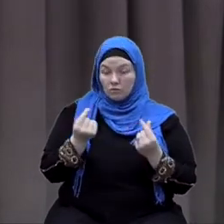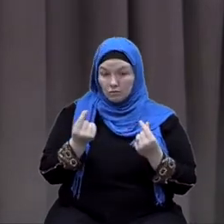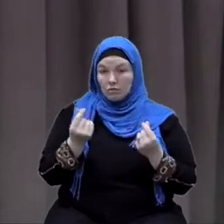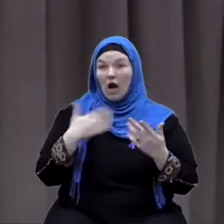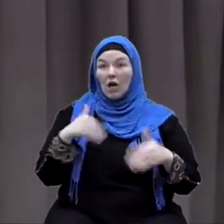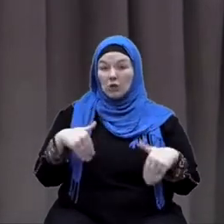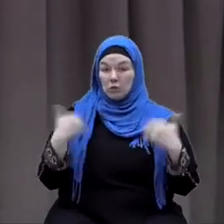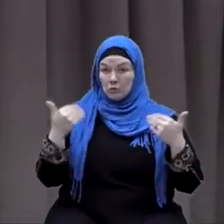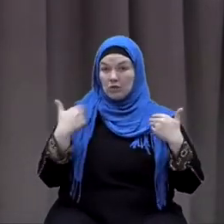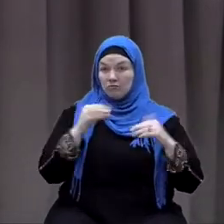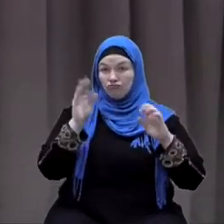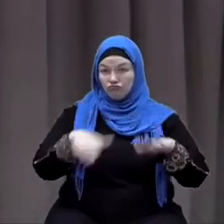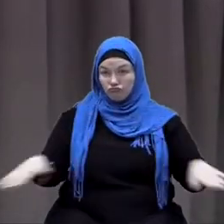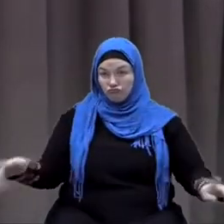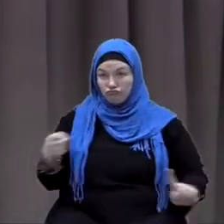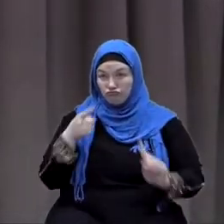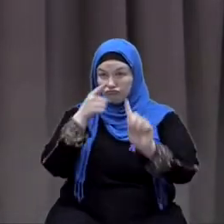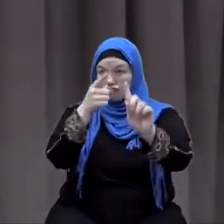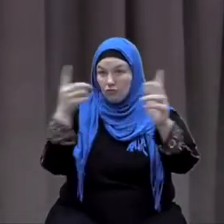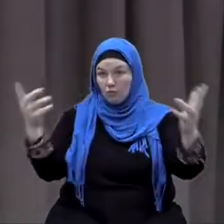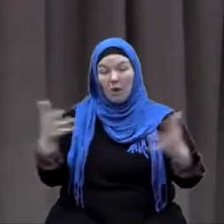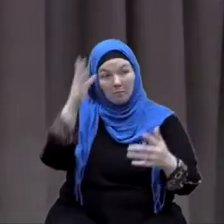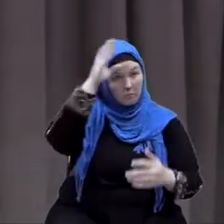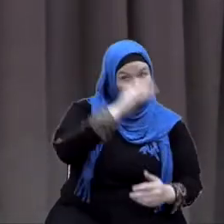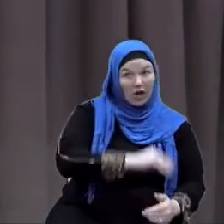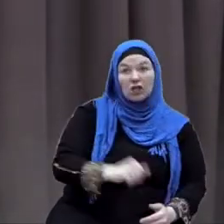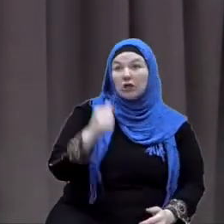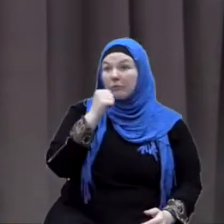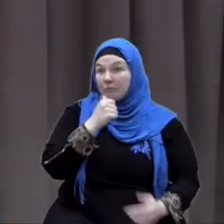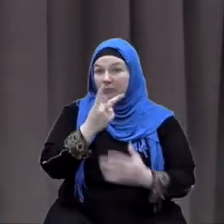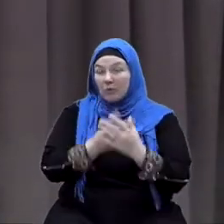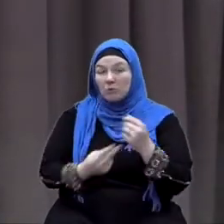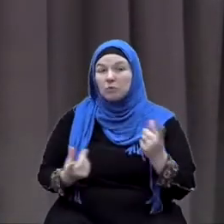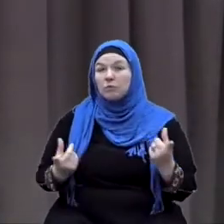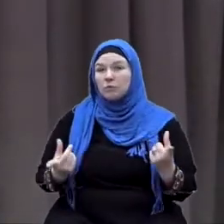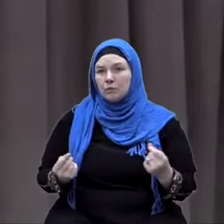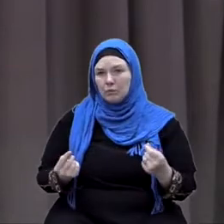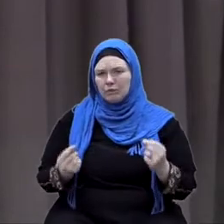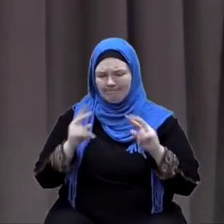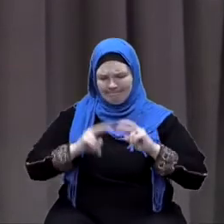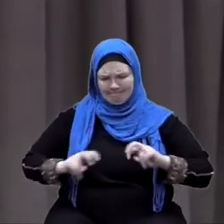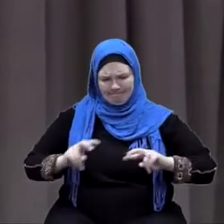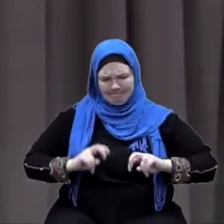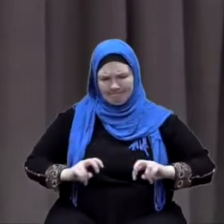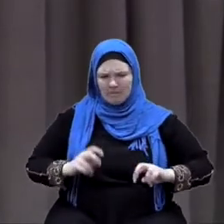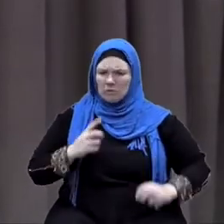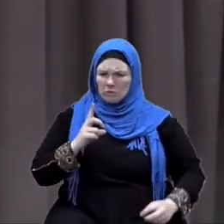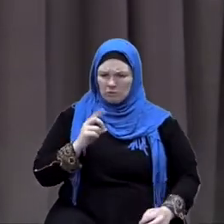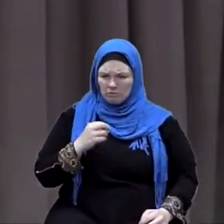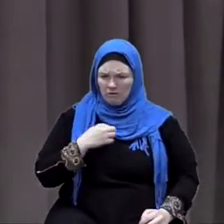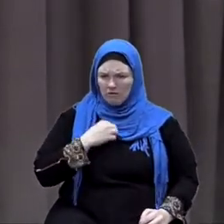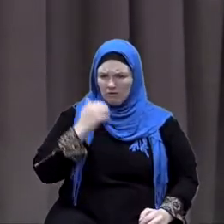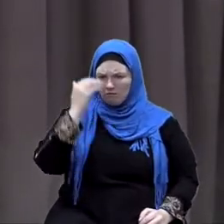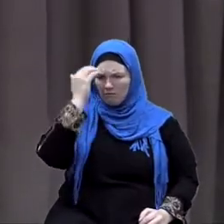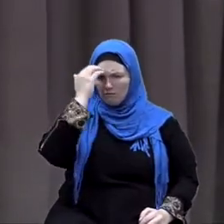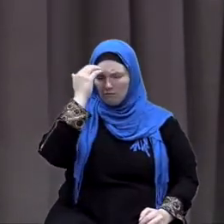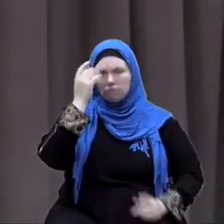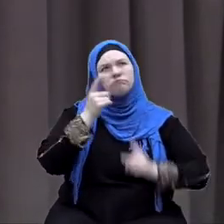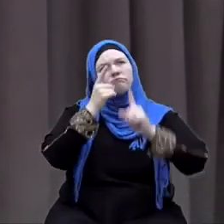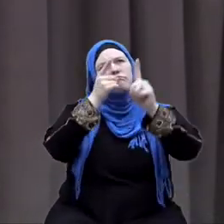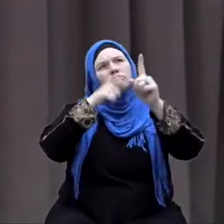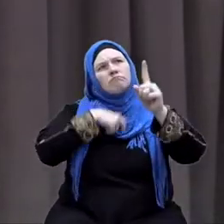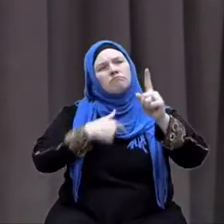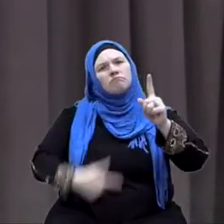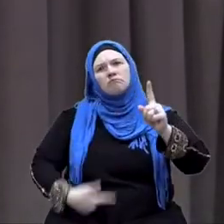our youth and our children, boys and girls, is to ask yourself, do you know your mission in